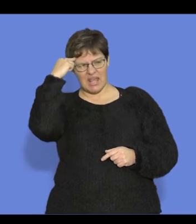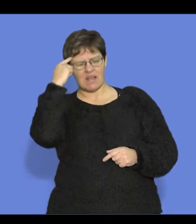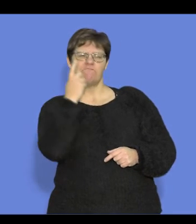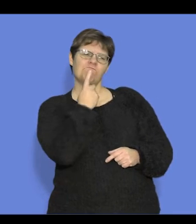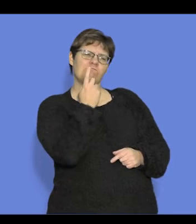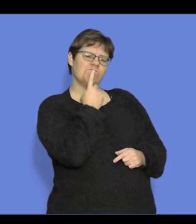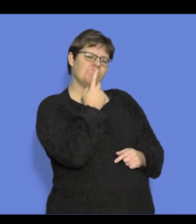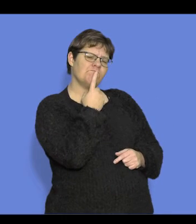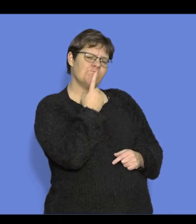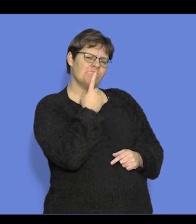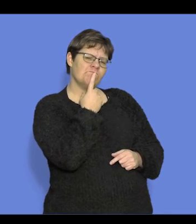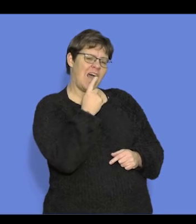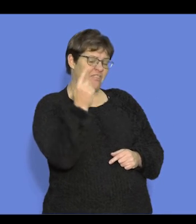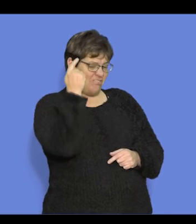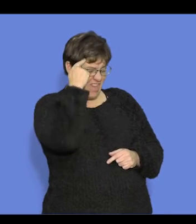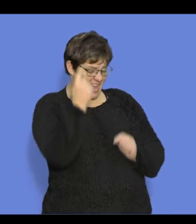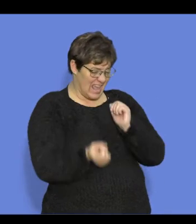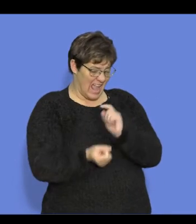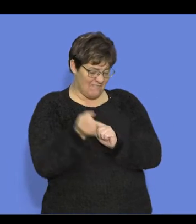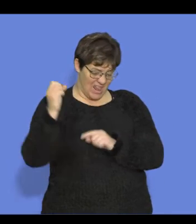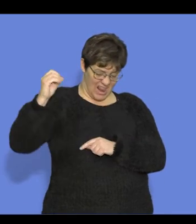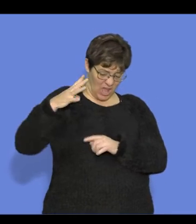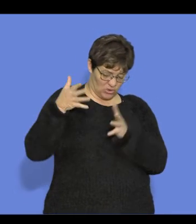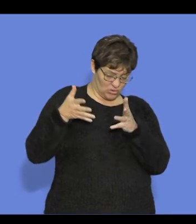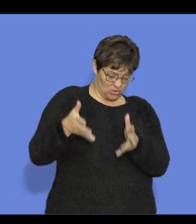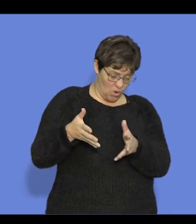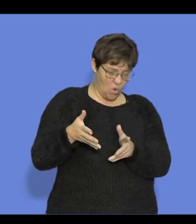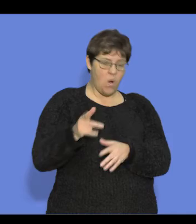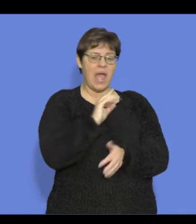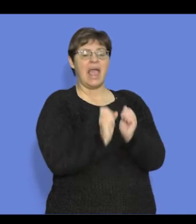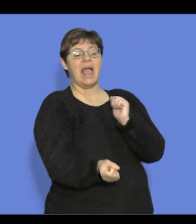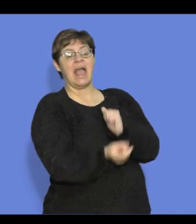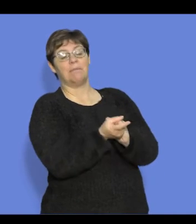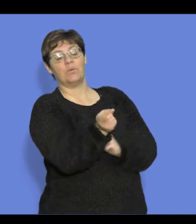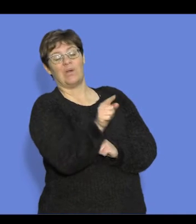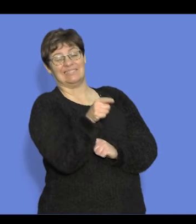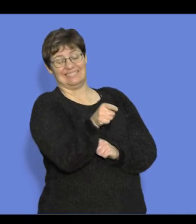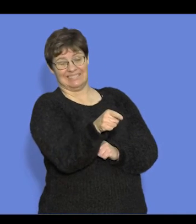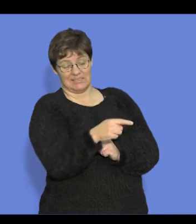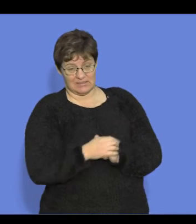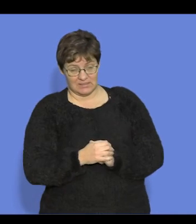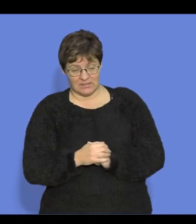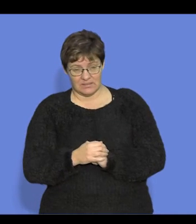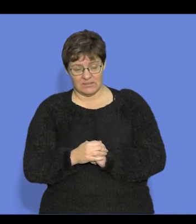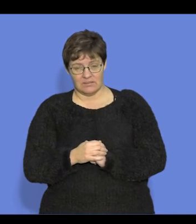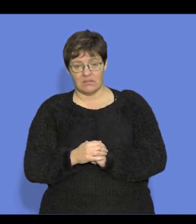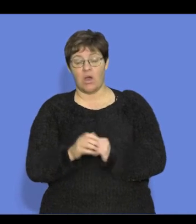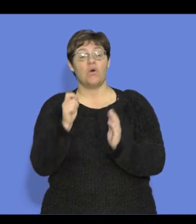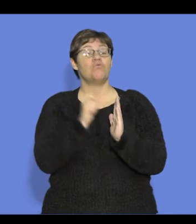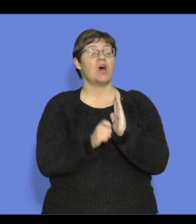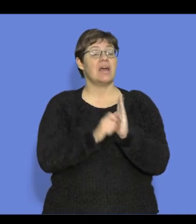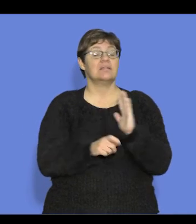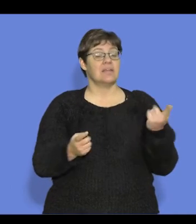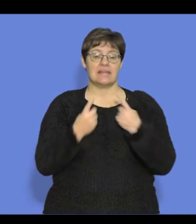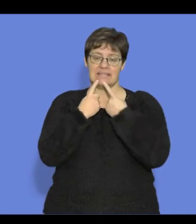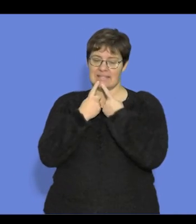about what the result of the experiment will be. And it's always written as